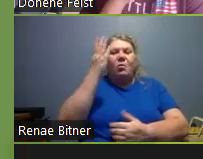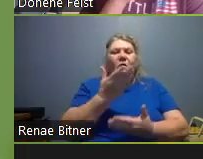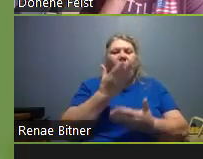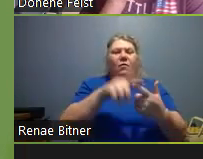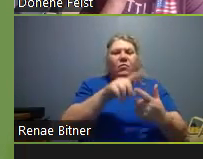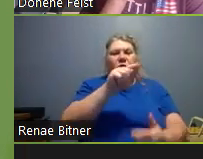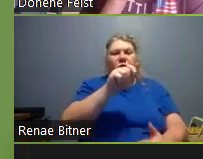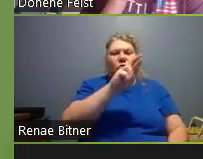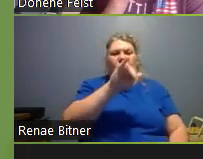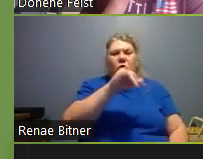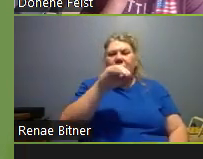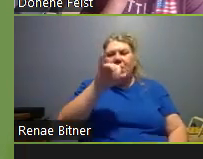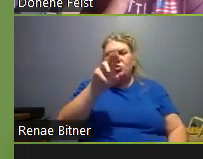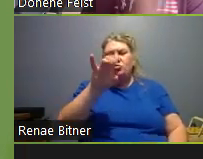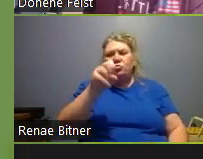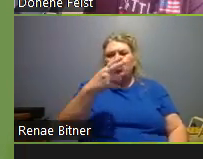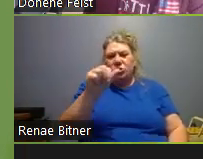Jerusa, we do have